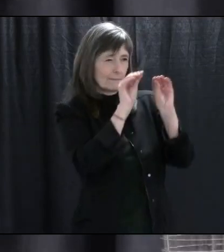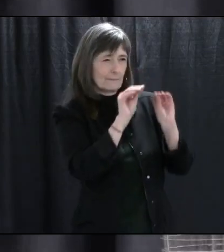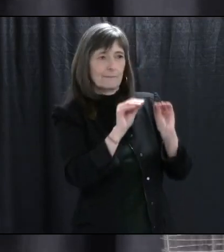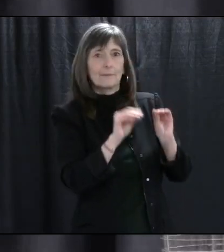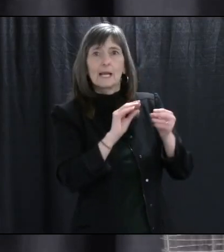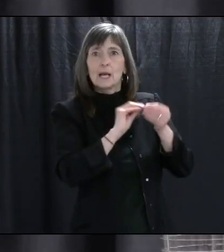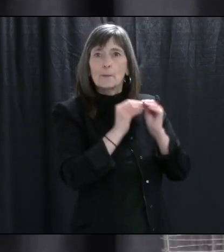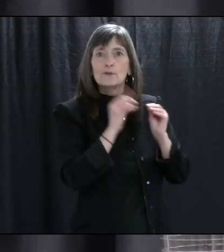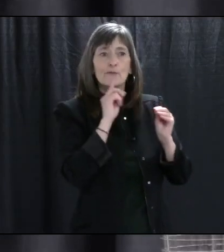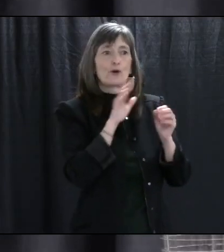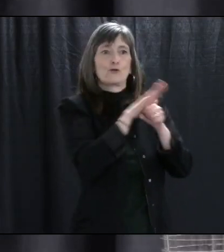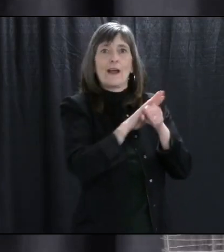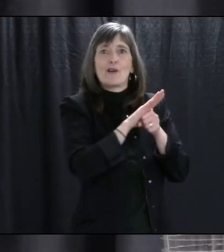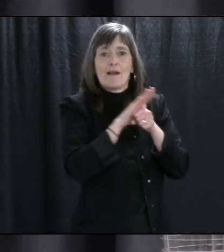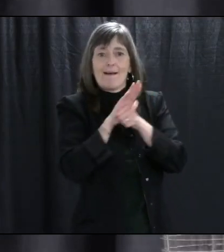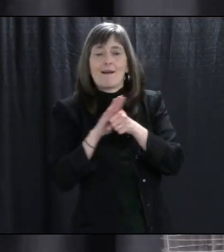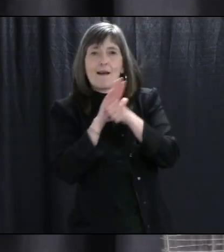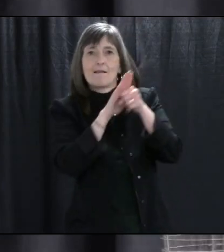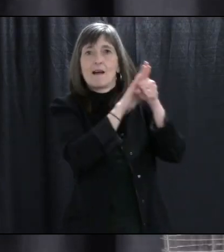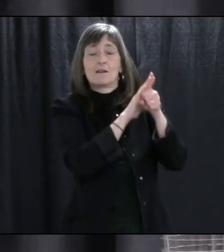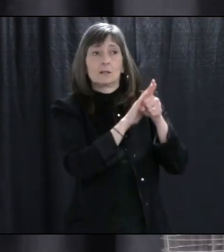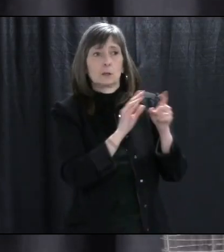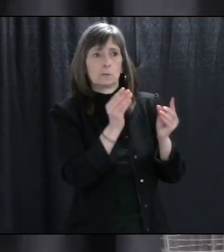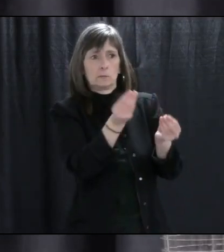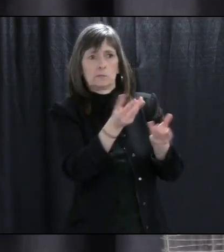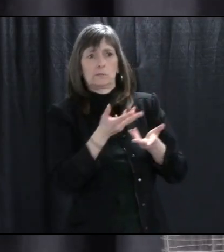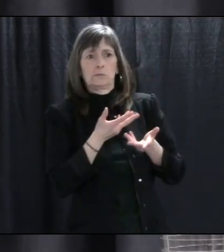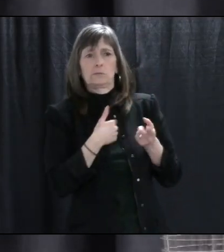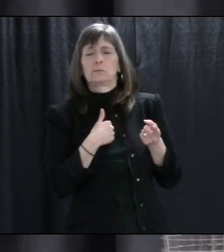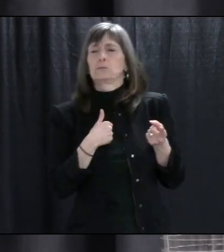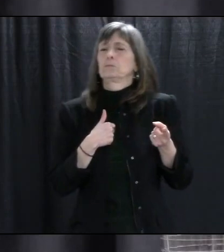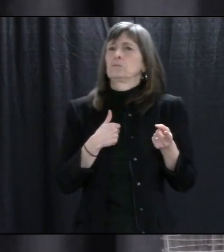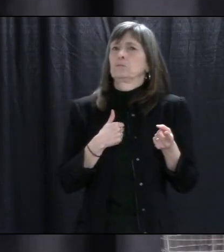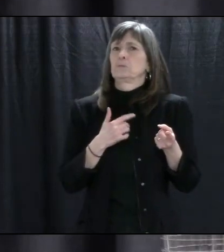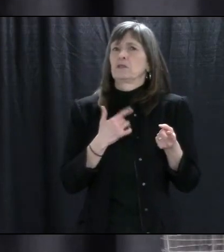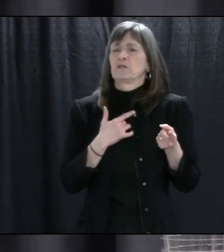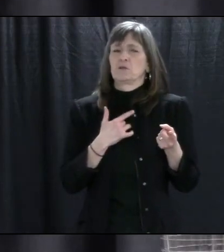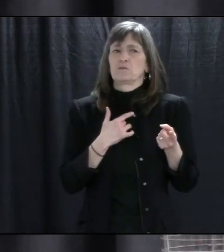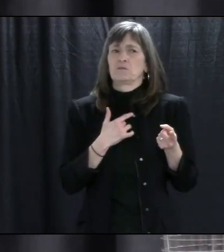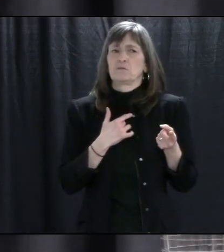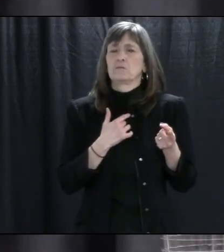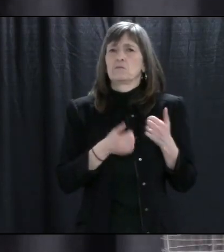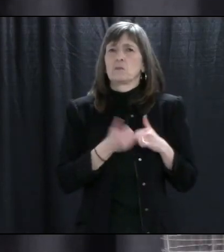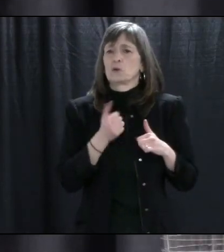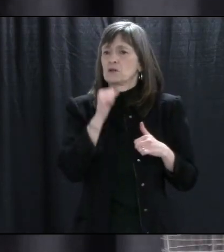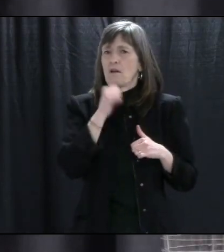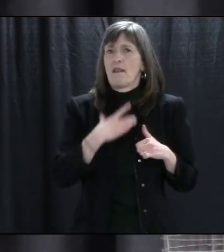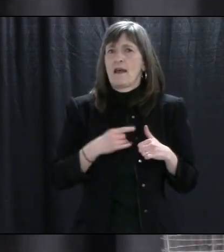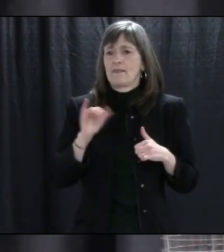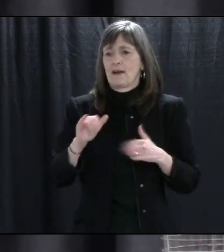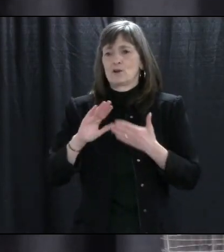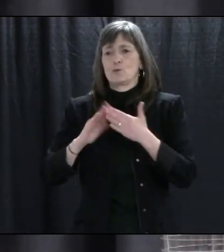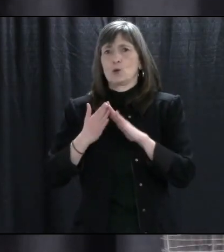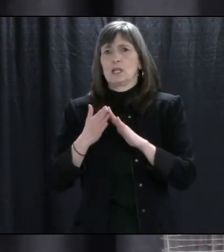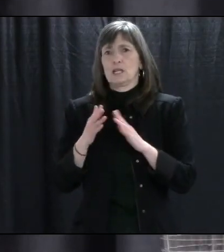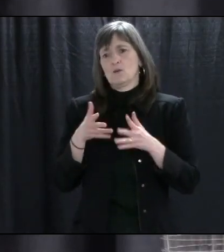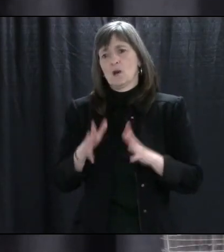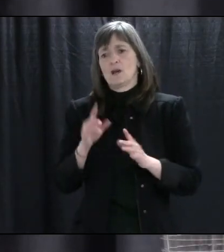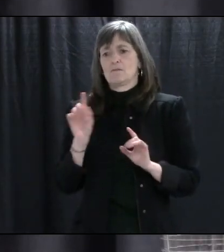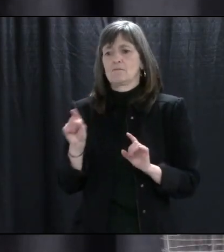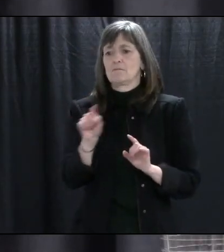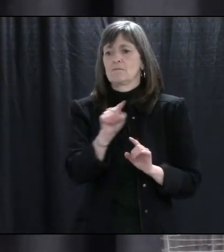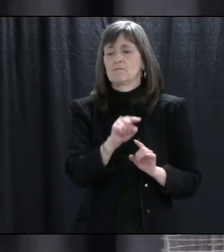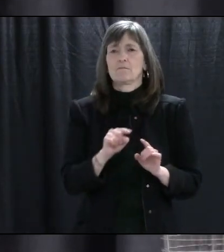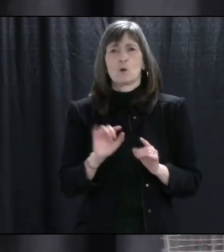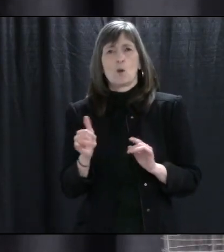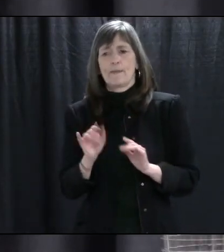to areas. And I heard very clearly that that didn't really jibe well with the way communities viewed their own allocation,